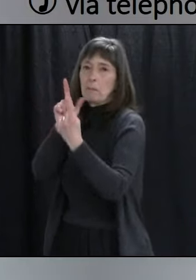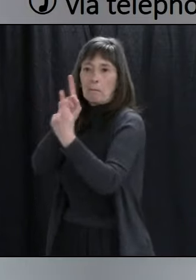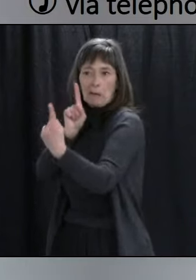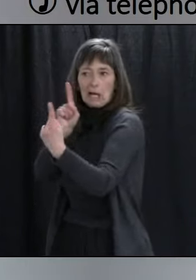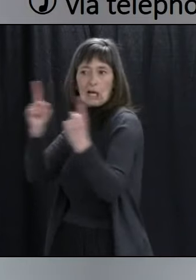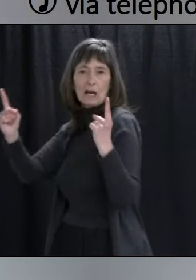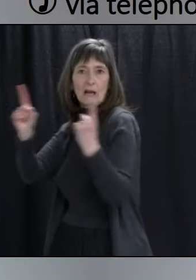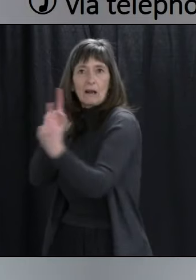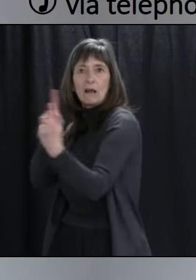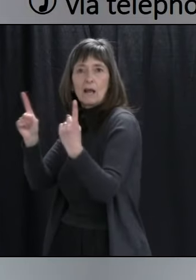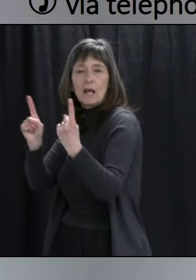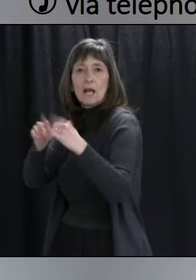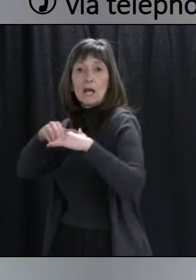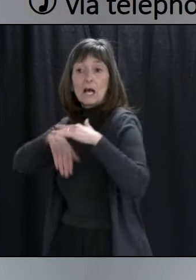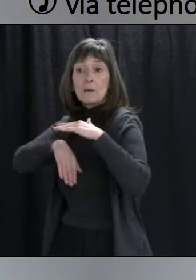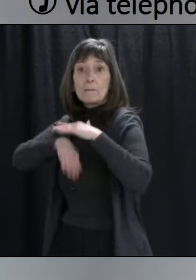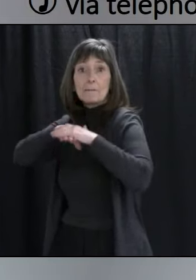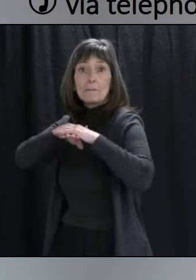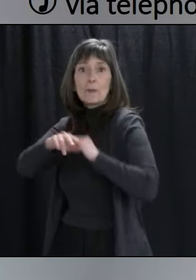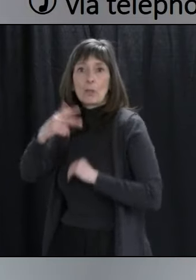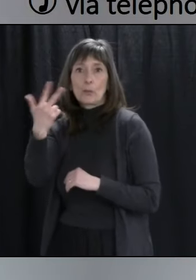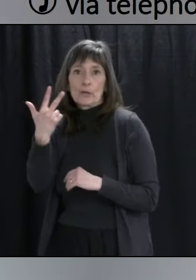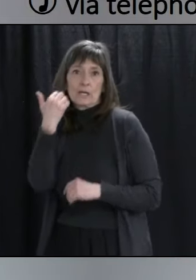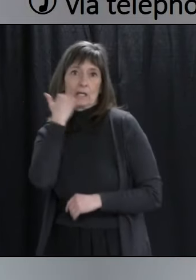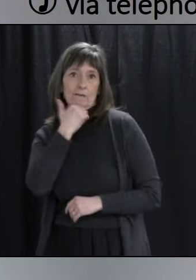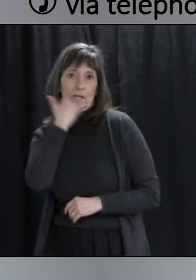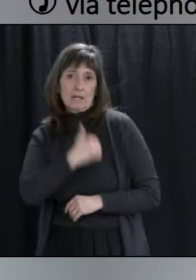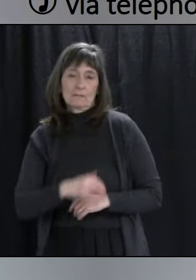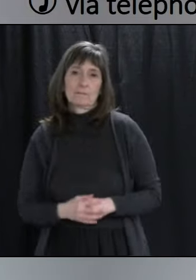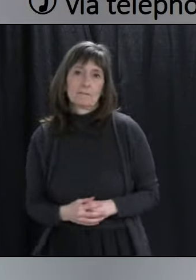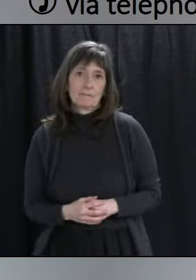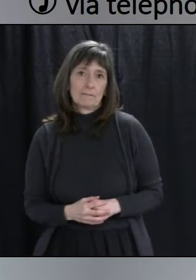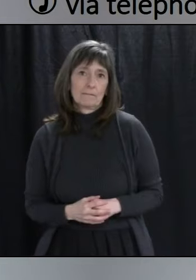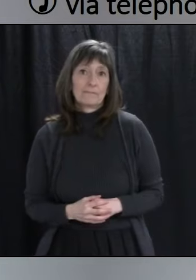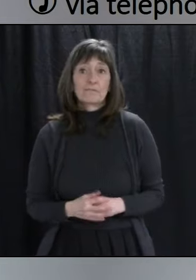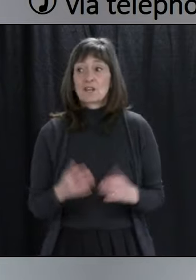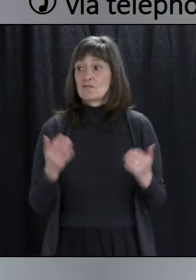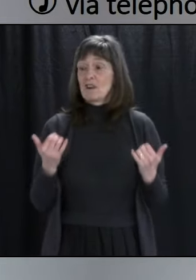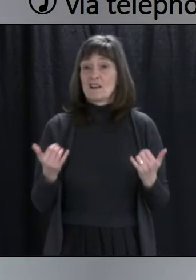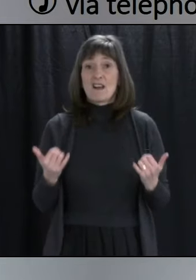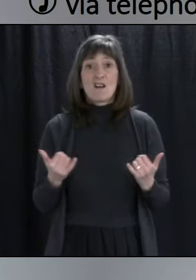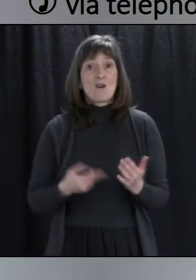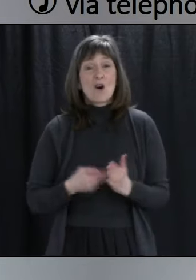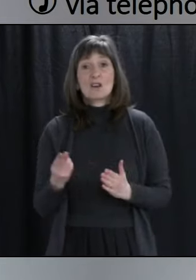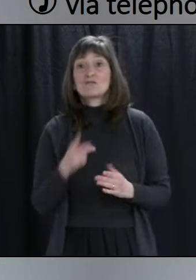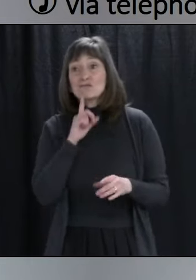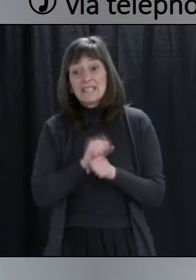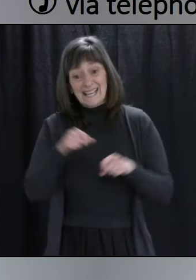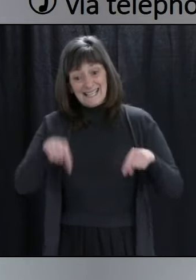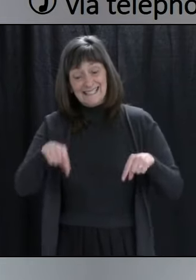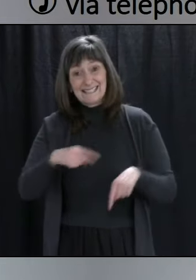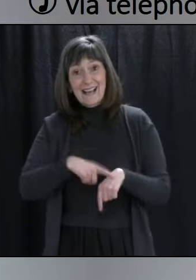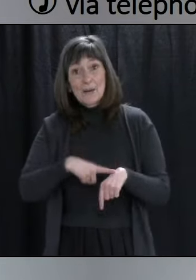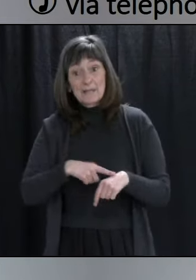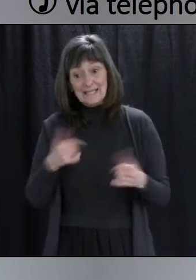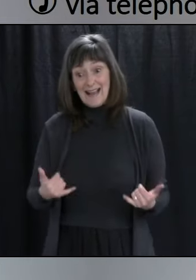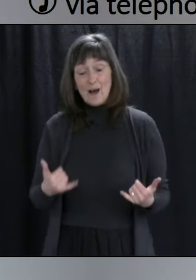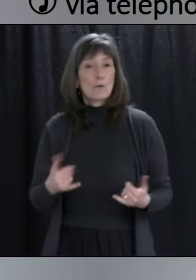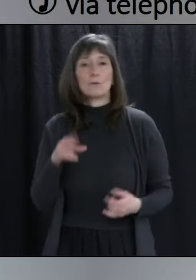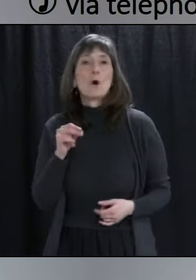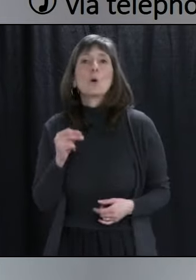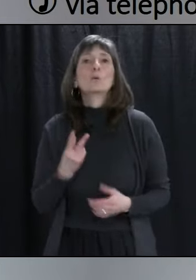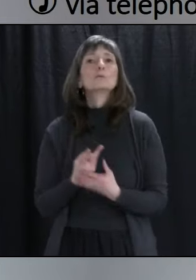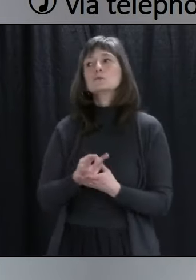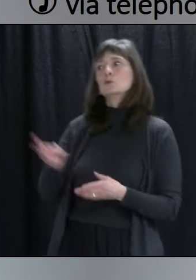now, and I've said that, but really we're getting to the stage now where, quite honestly, the time for us was 2 weeks ago. Each day we